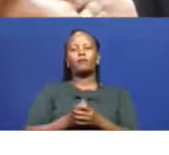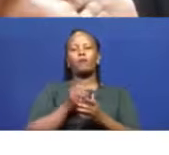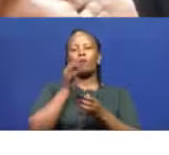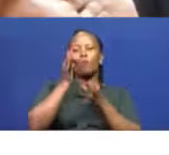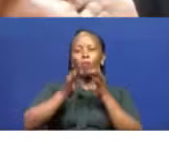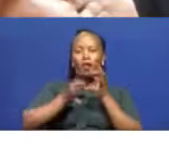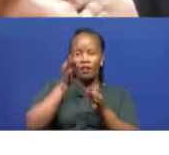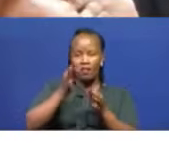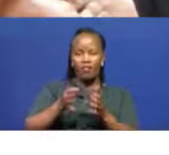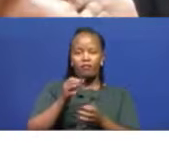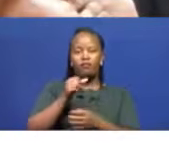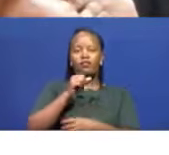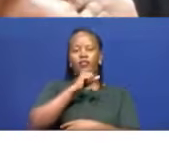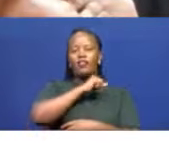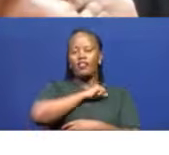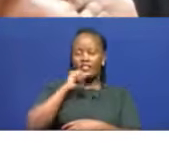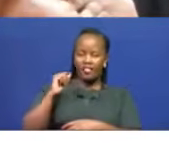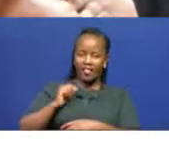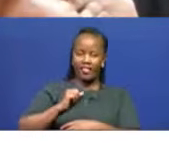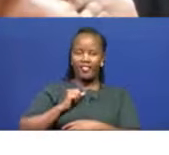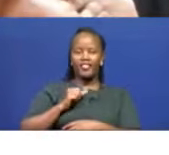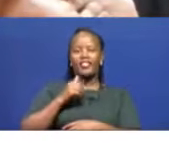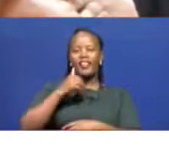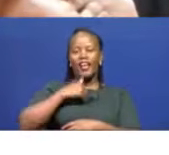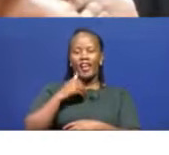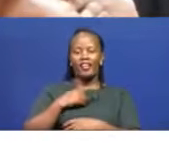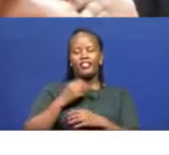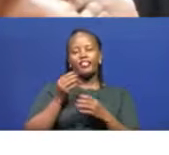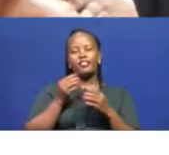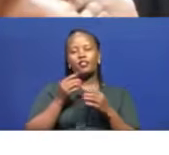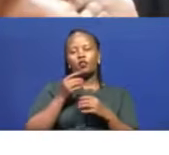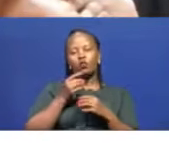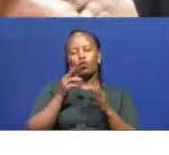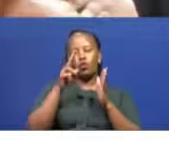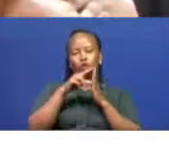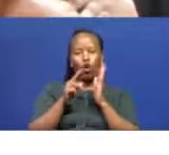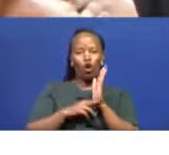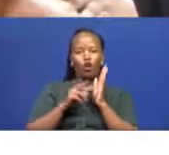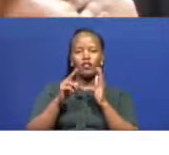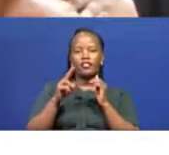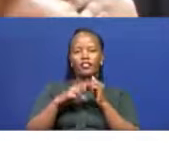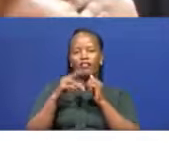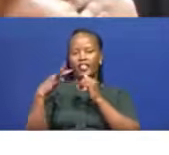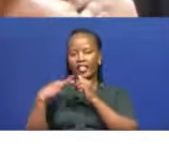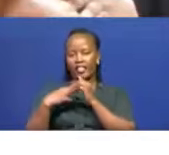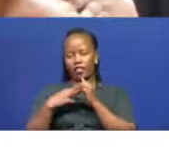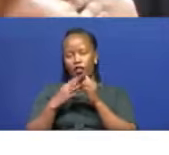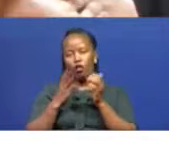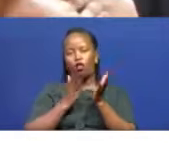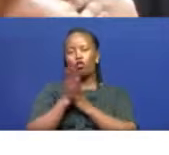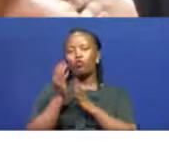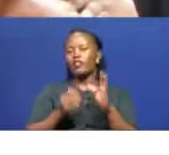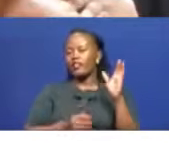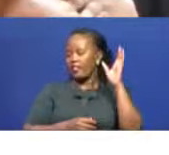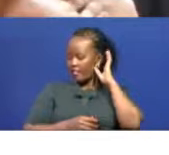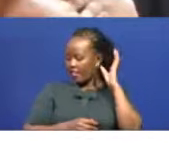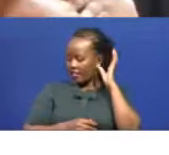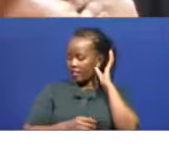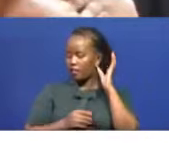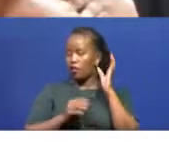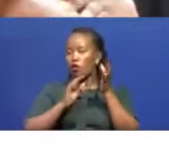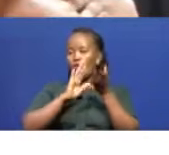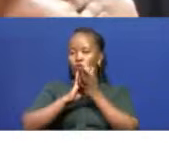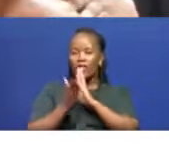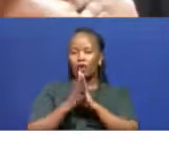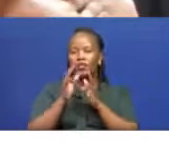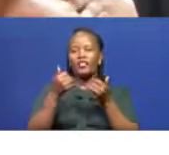Whether the Senate misapplied Standing Order 78 by proceeding under a plenary hearing without affording